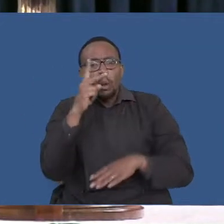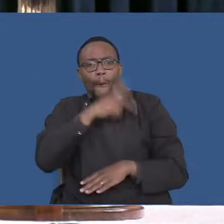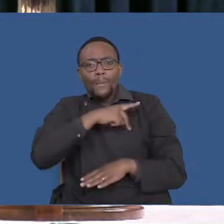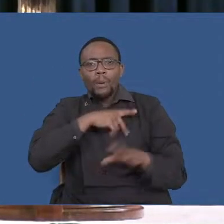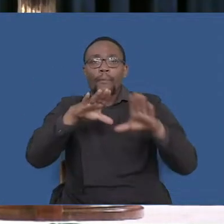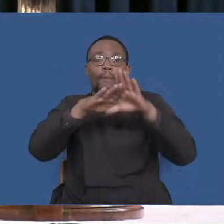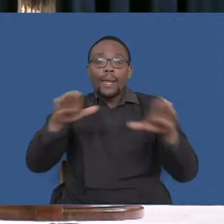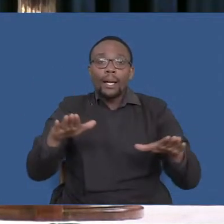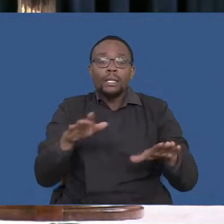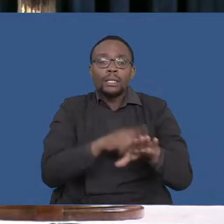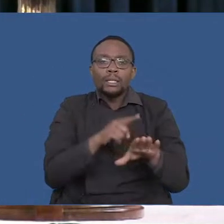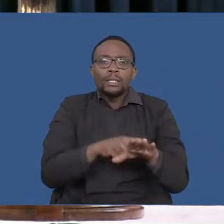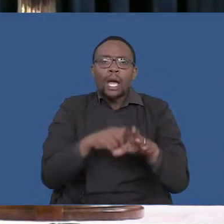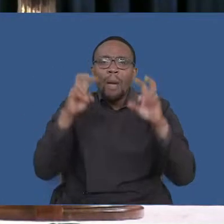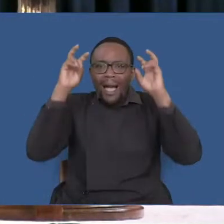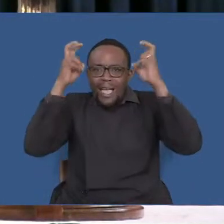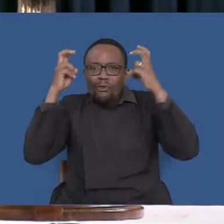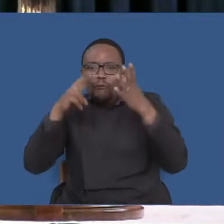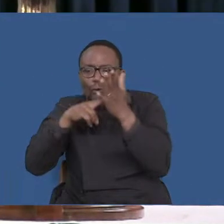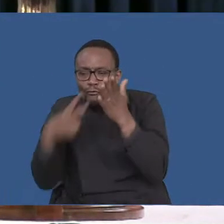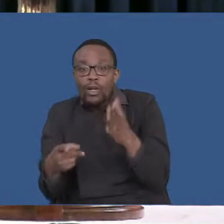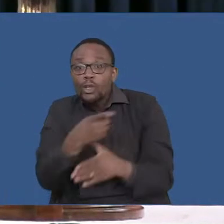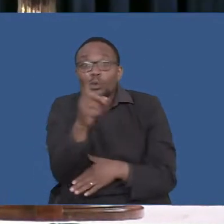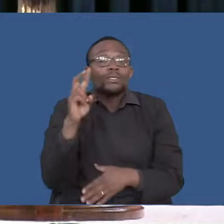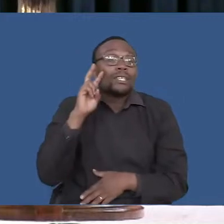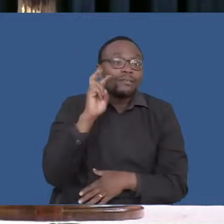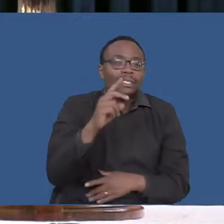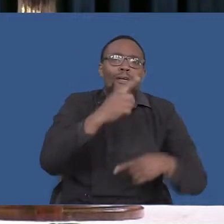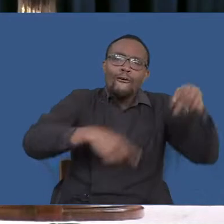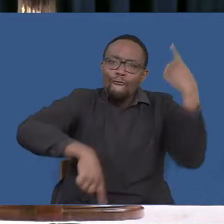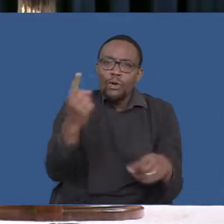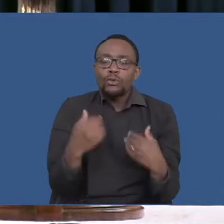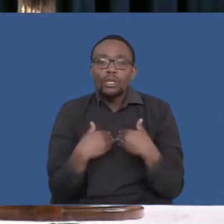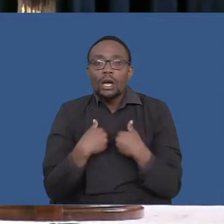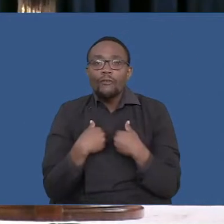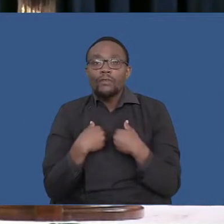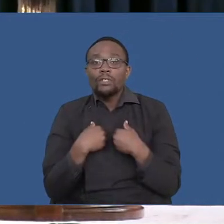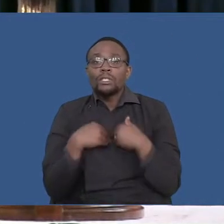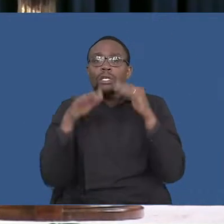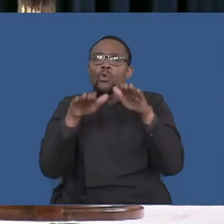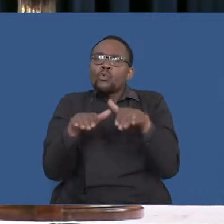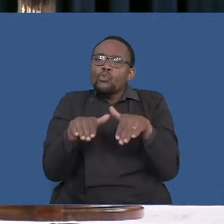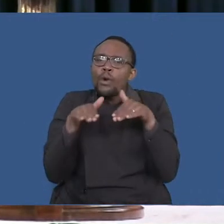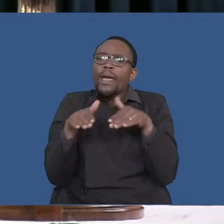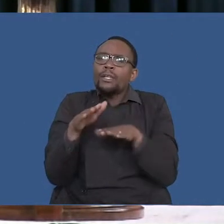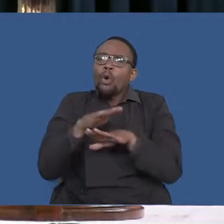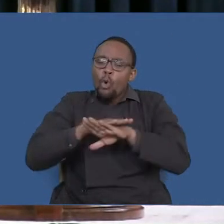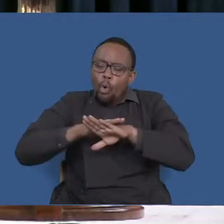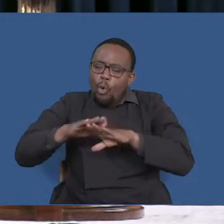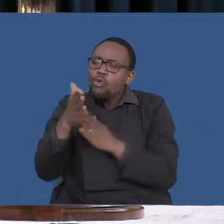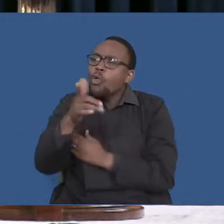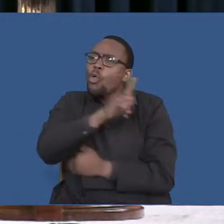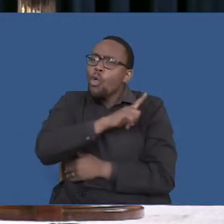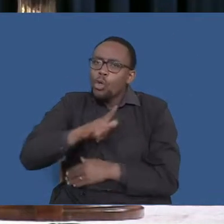land. When the wicked are cut off, you shall see it. Wait on the Lord. I like what he says. Wait on the Lord and keep his